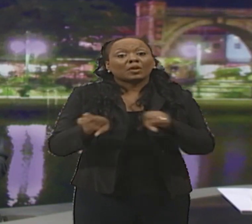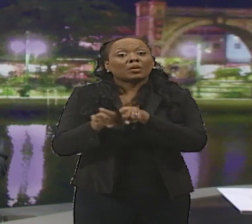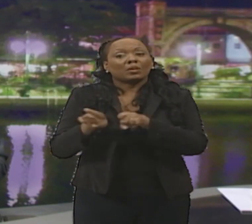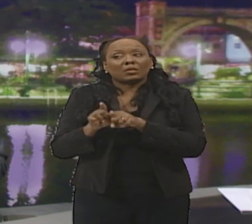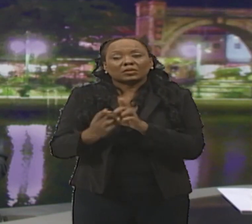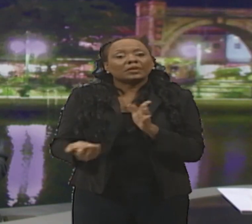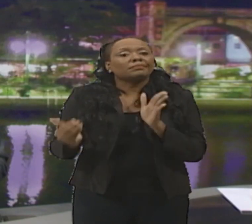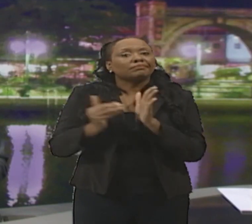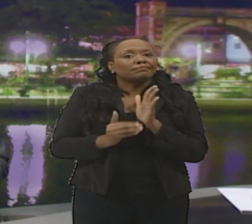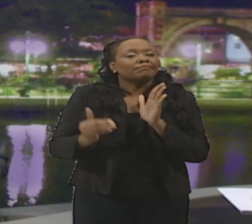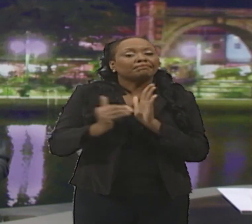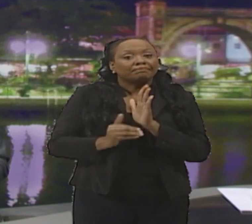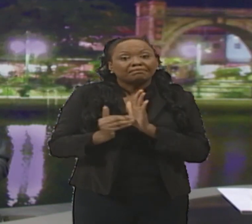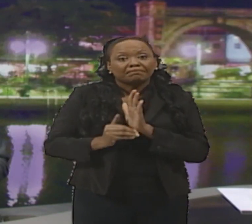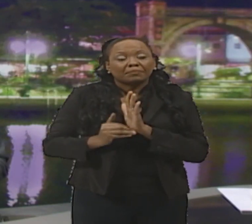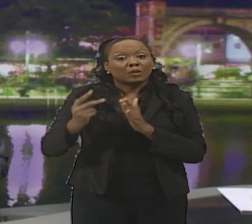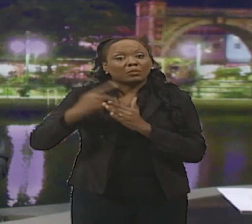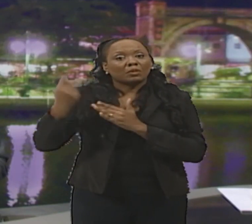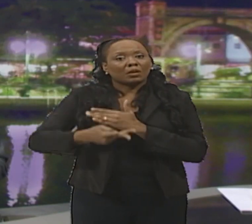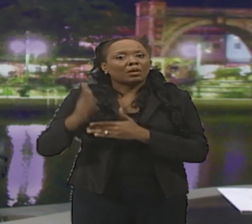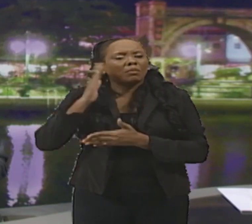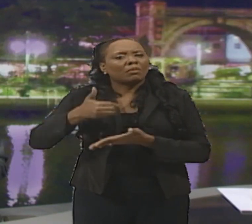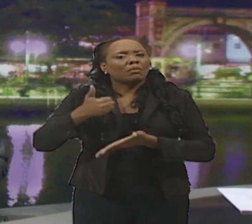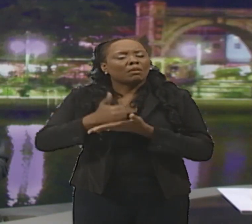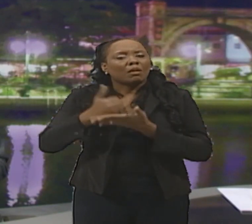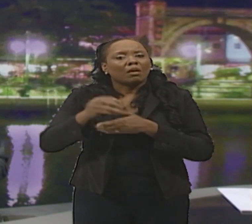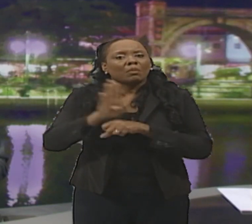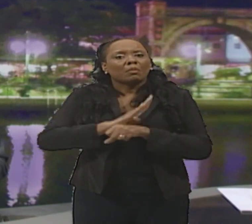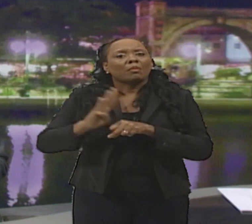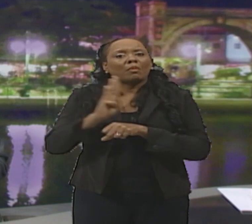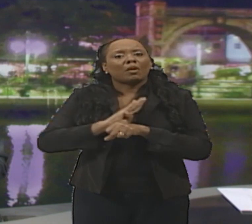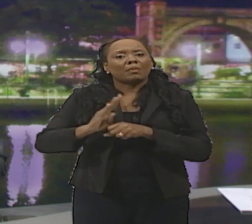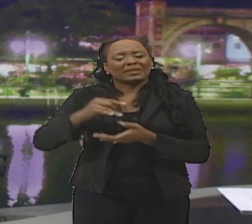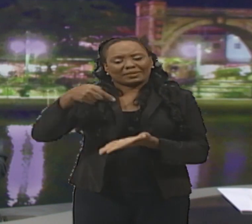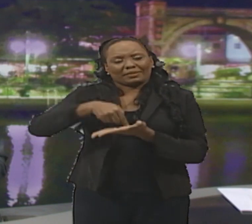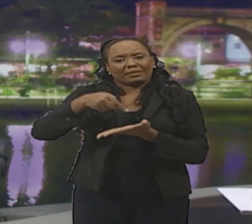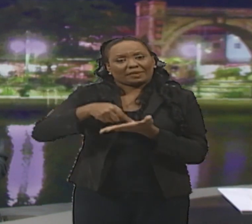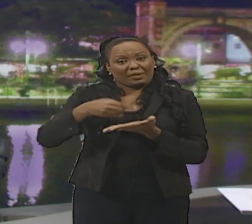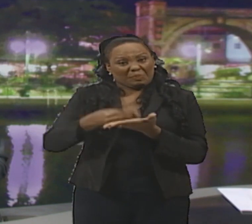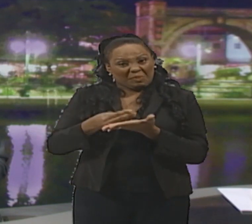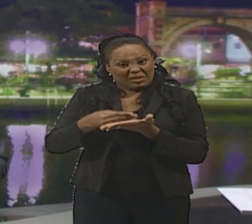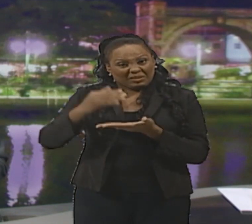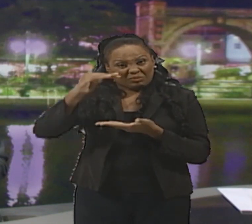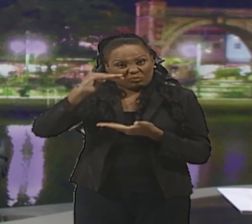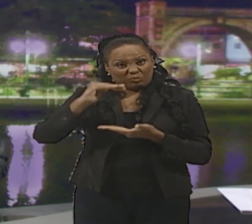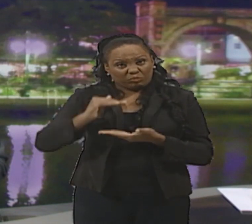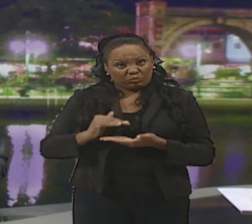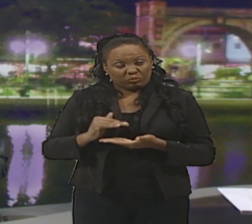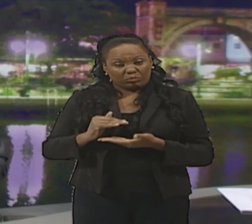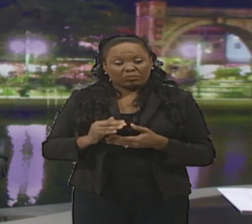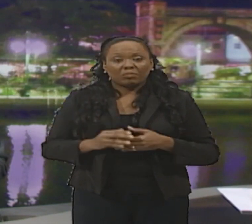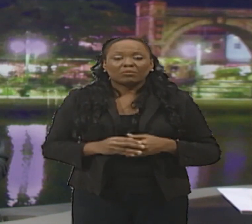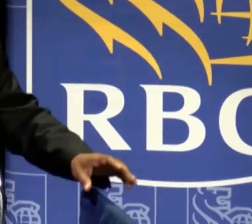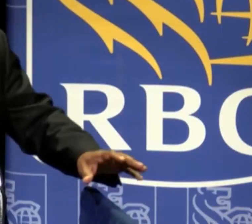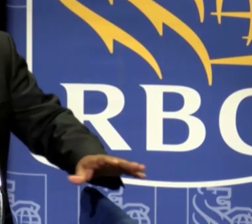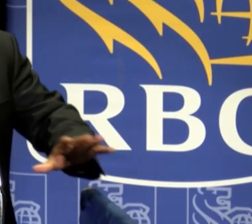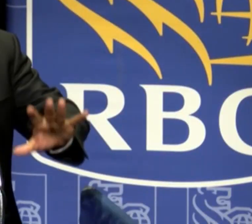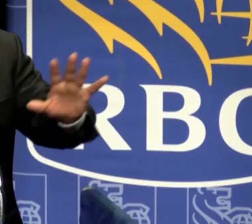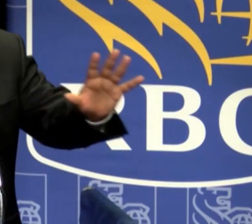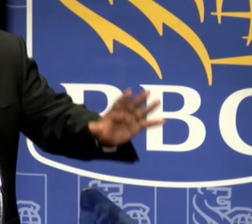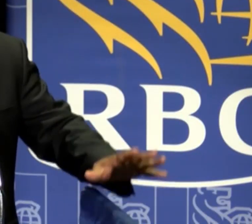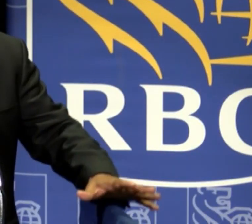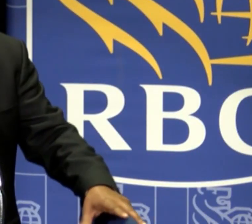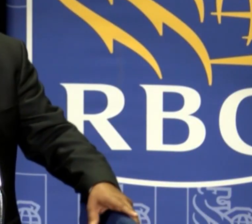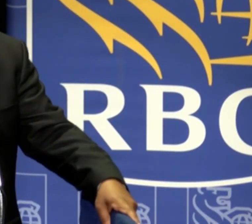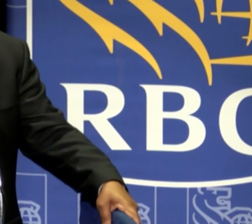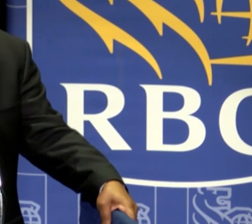Dr. Greenidge also reiterated that the program will help Barbados address its debt problems. This program,